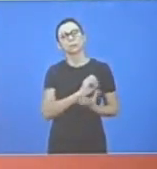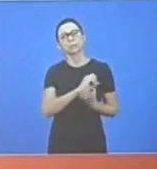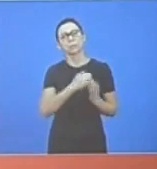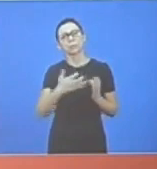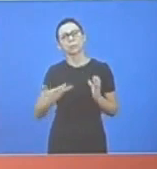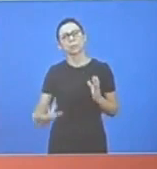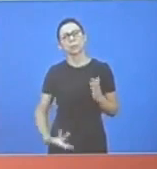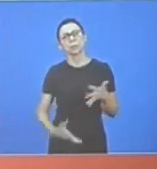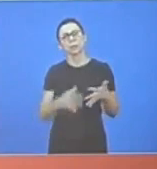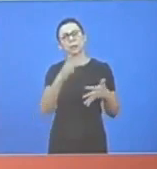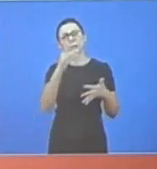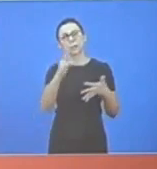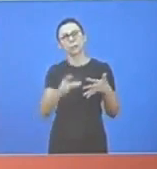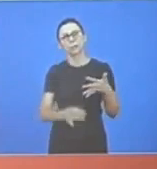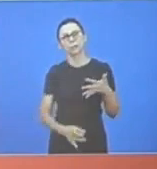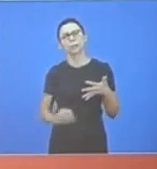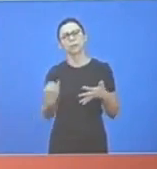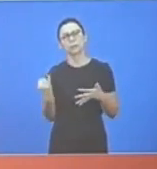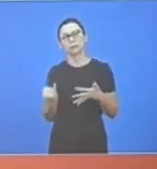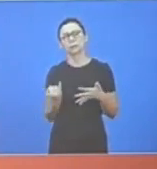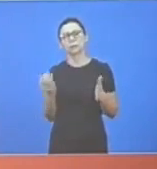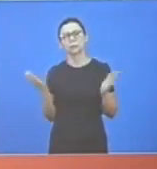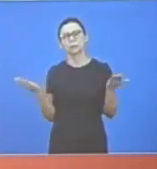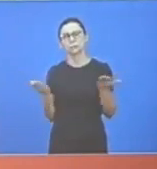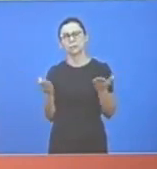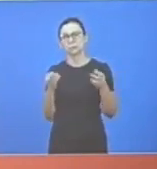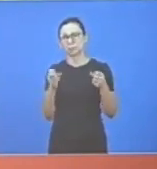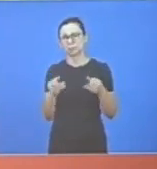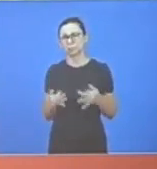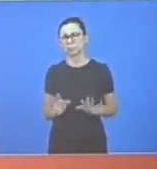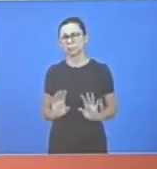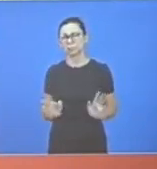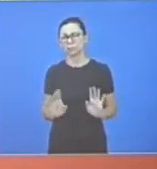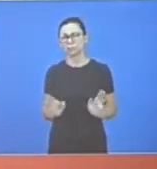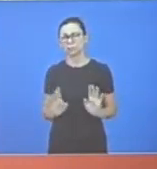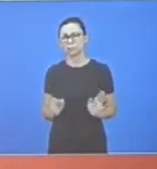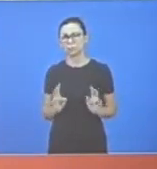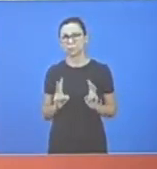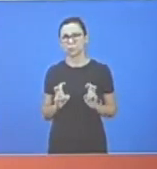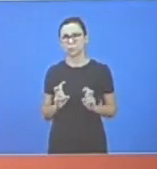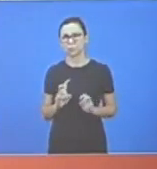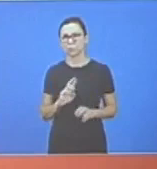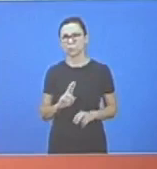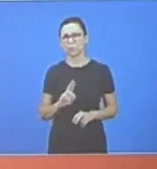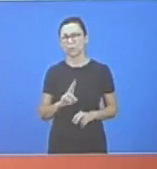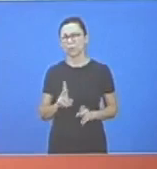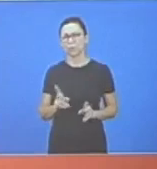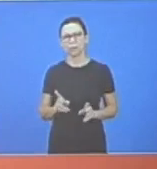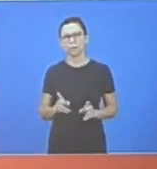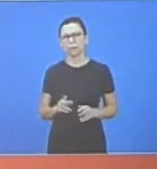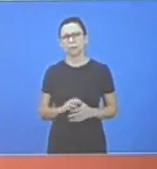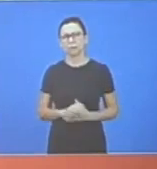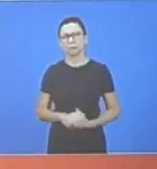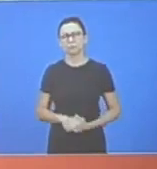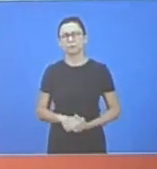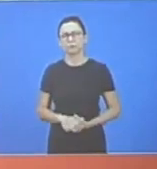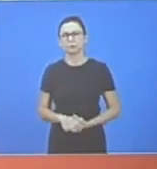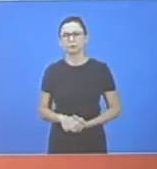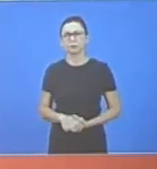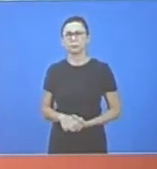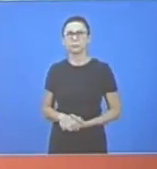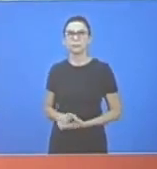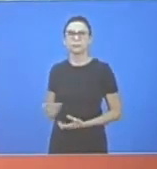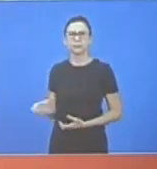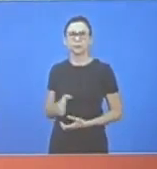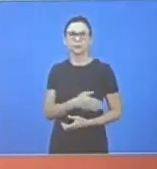There is many other aspects, but we're not going to bring now because this is not the subject. So,